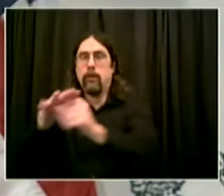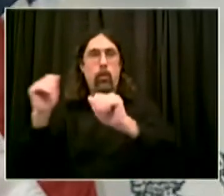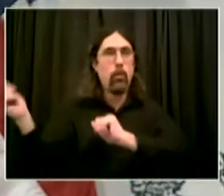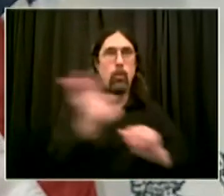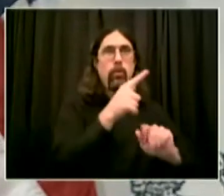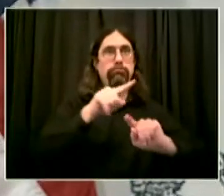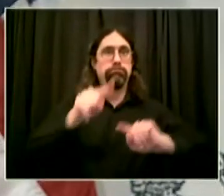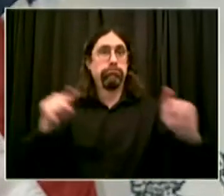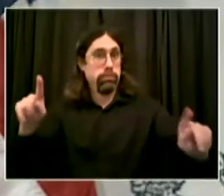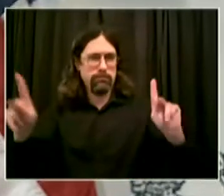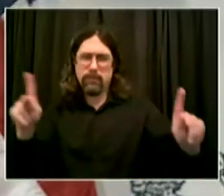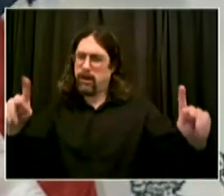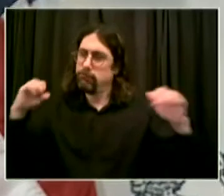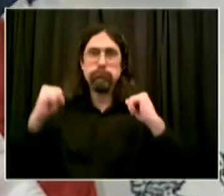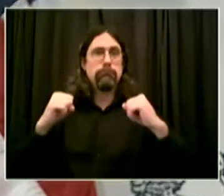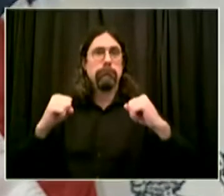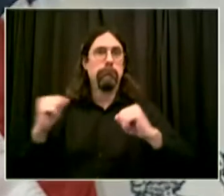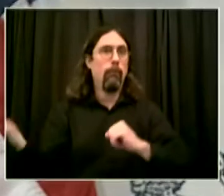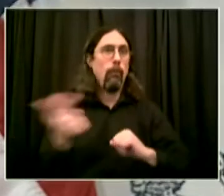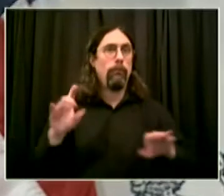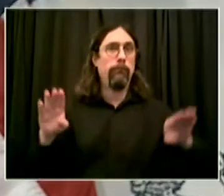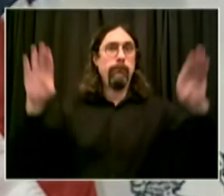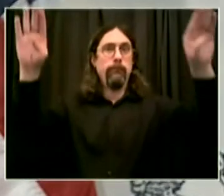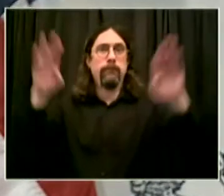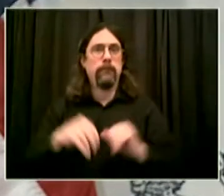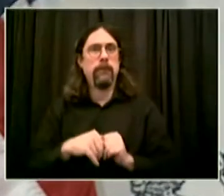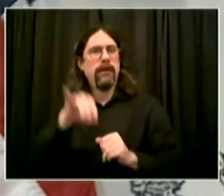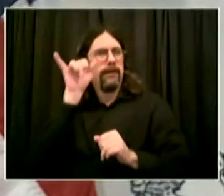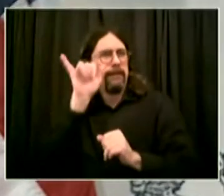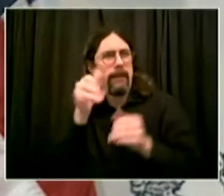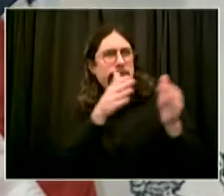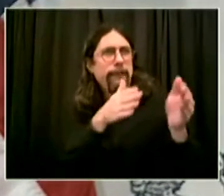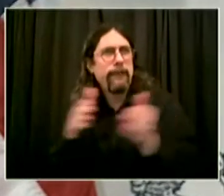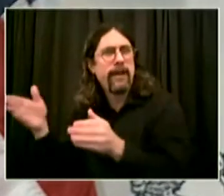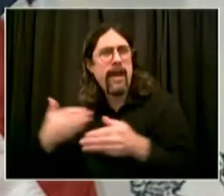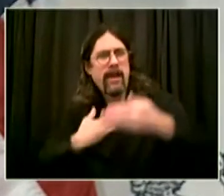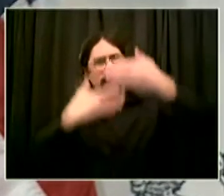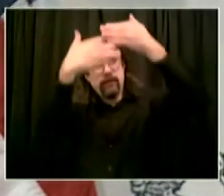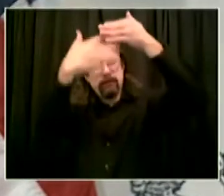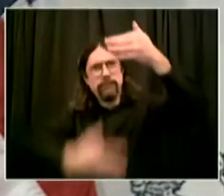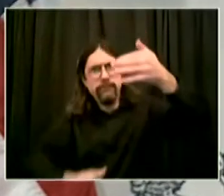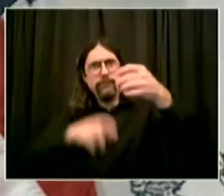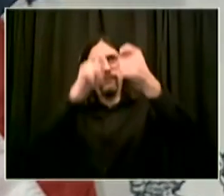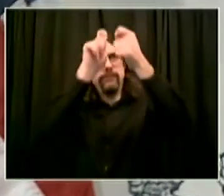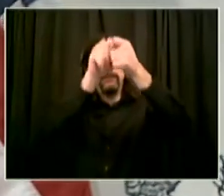You're going to see amazing things happen in 2021 in New York City. Thank you, everyone.